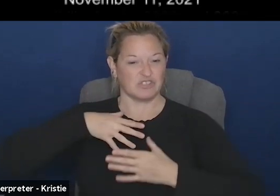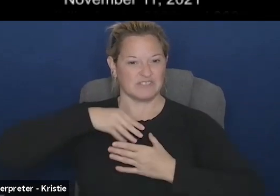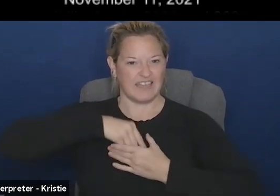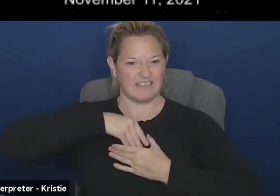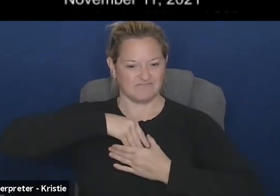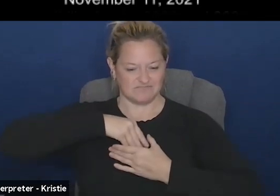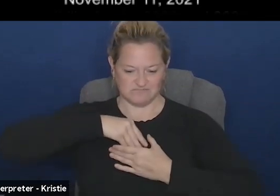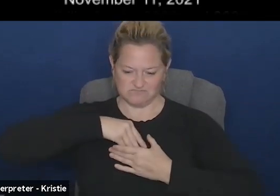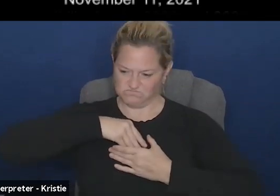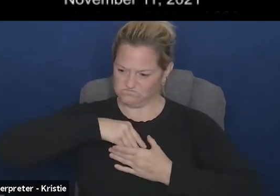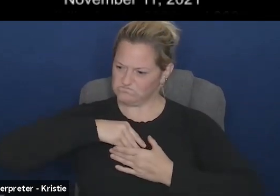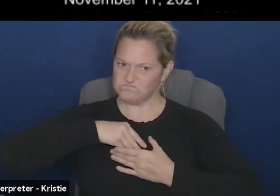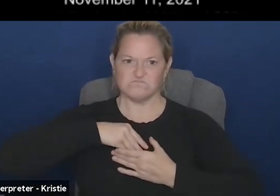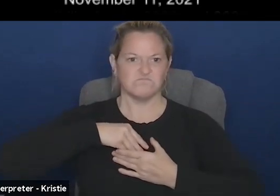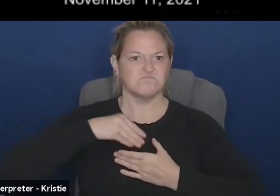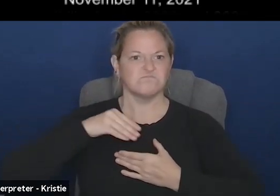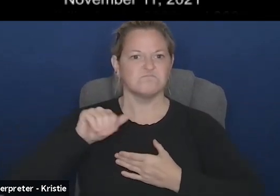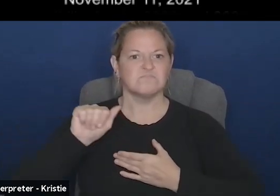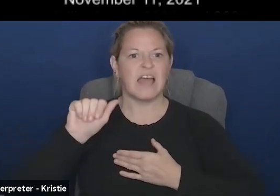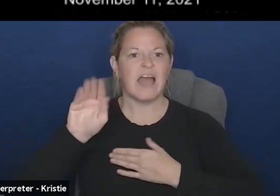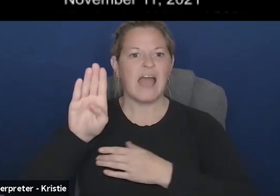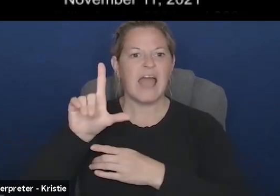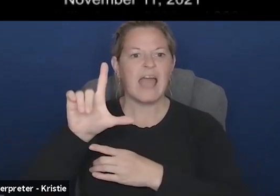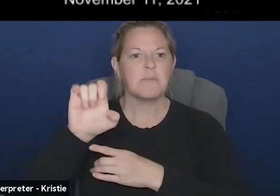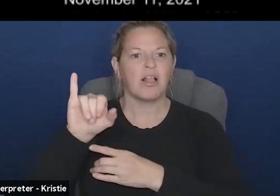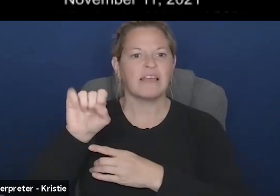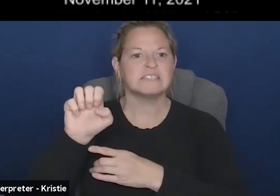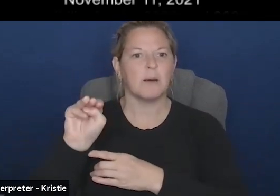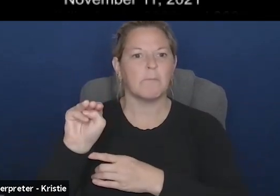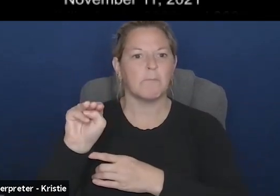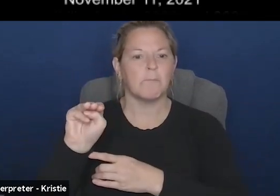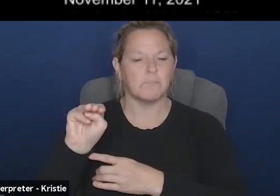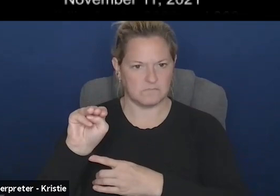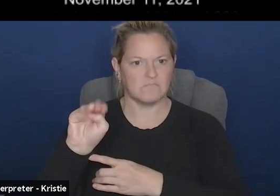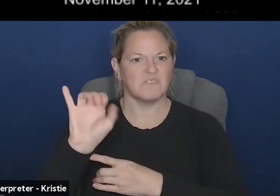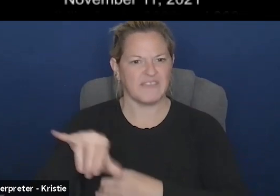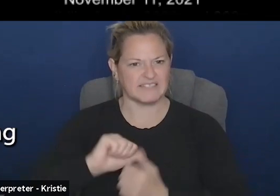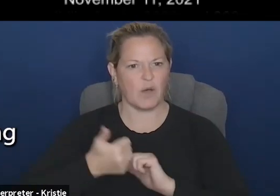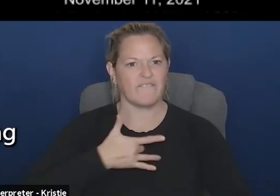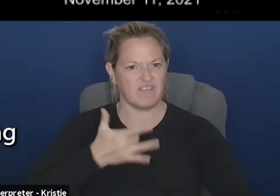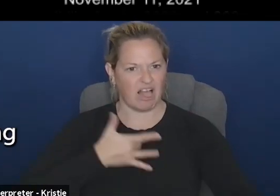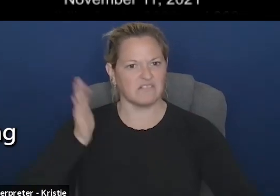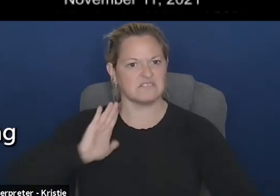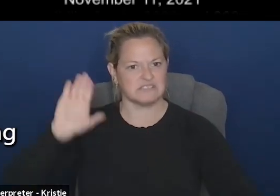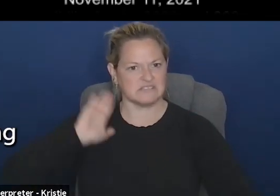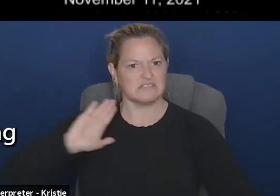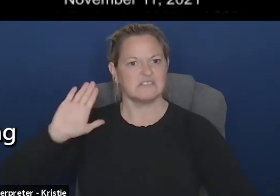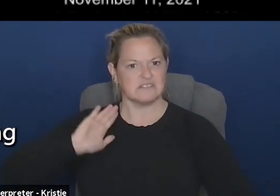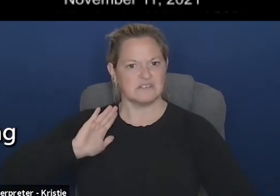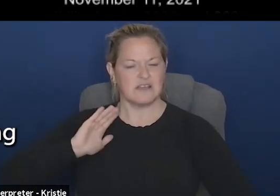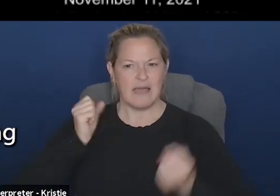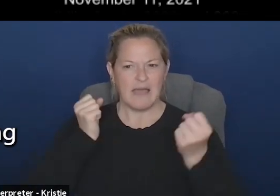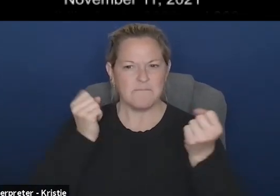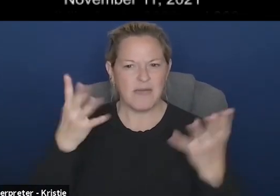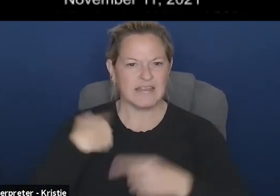ableism that I had as a child. And ableism is one of these things that, maybe we've I think many of us are thinking